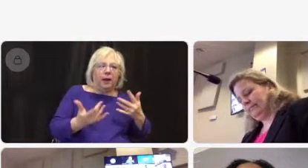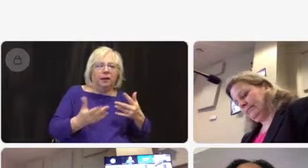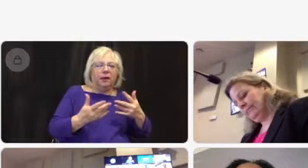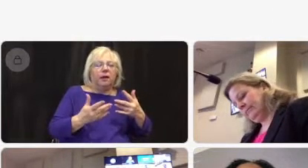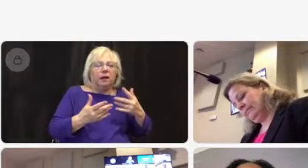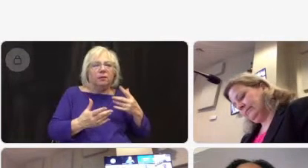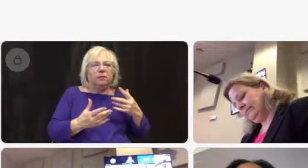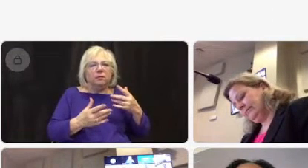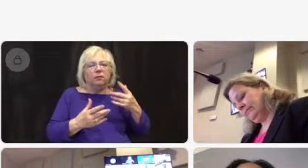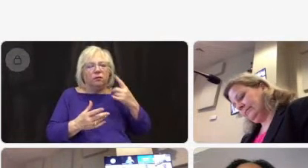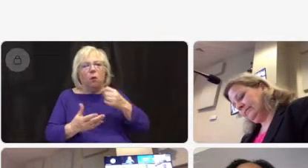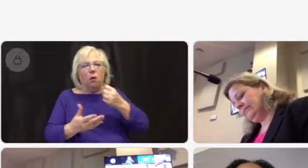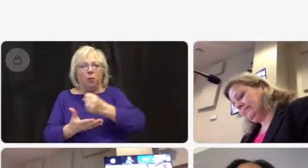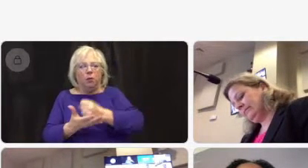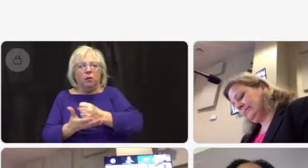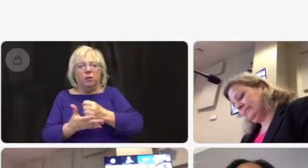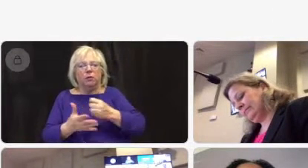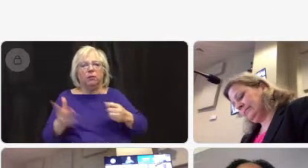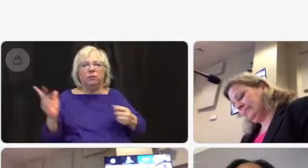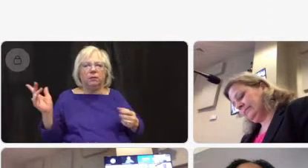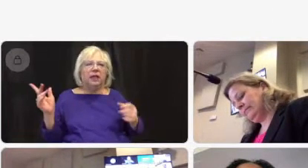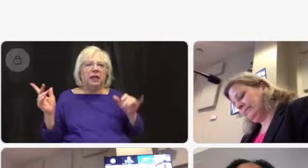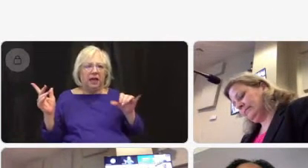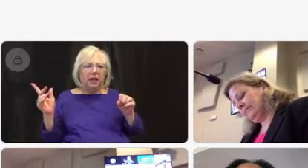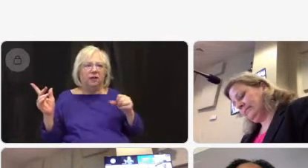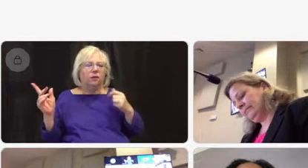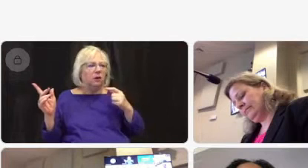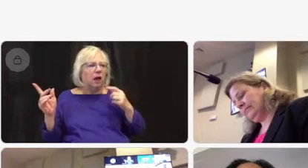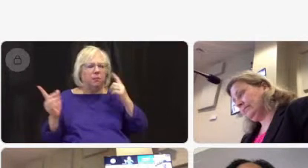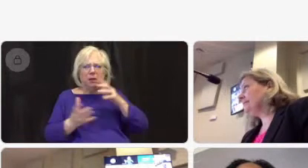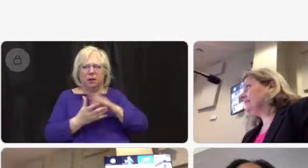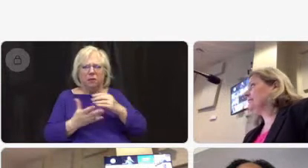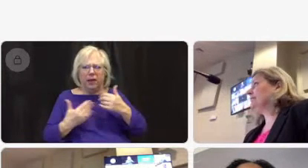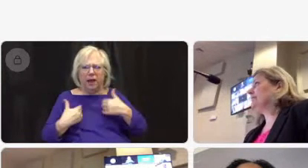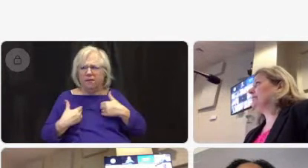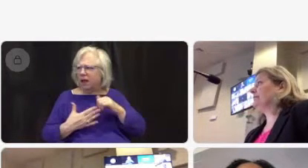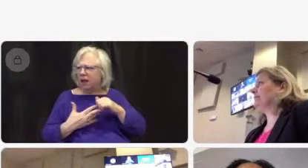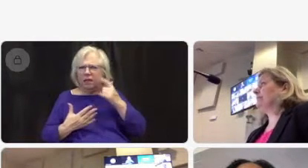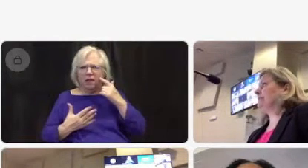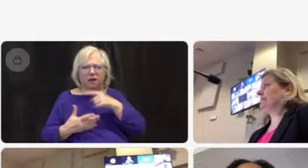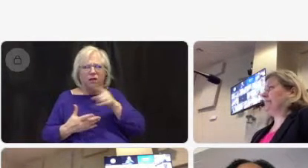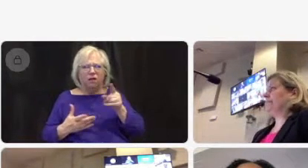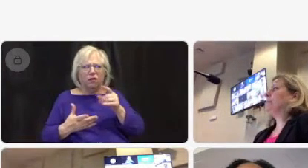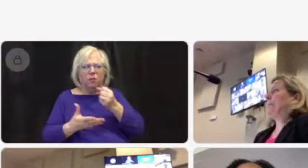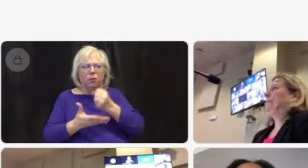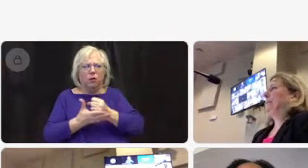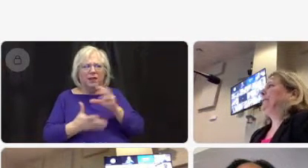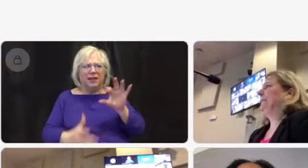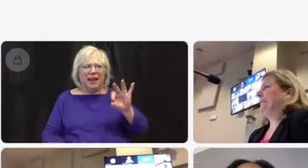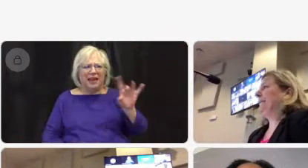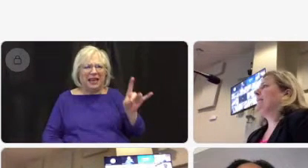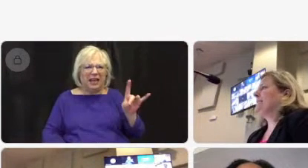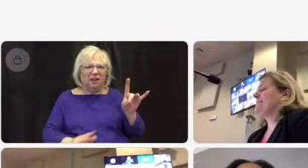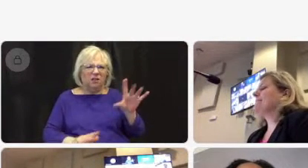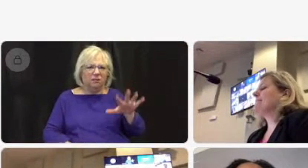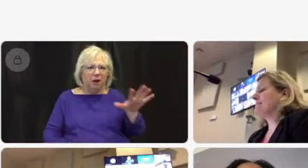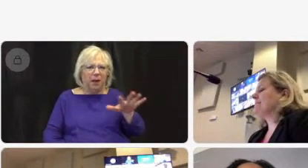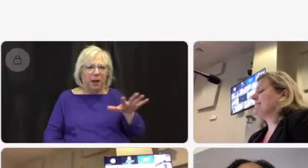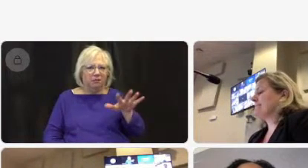frame of reference as well. Yes, we have that. I think it's actually, you all have approved 98, somewhere around there.